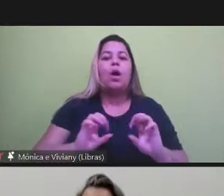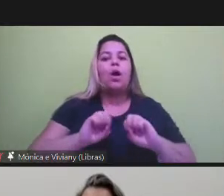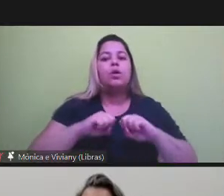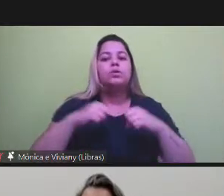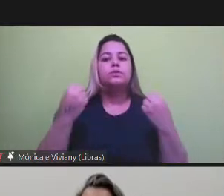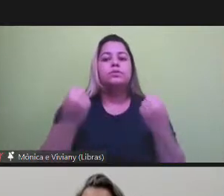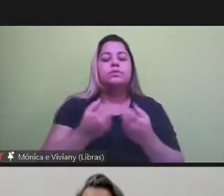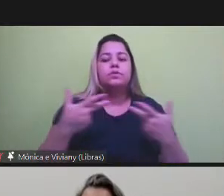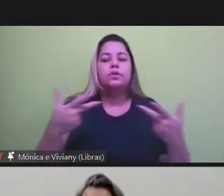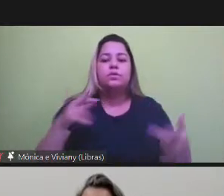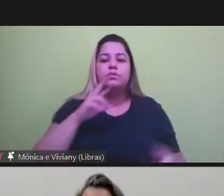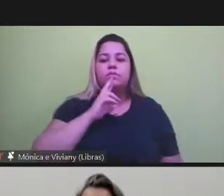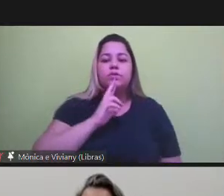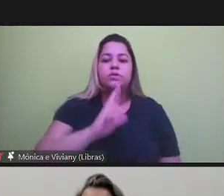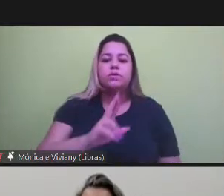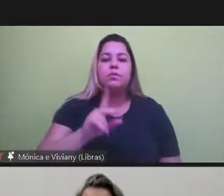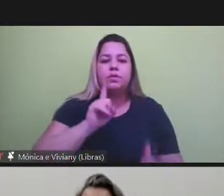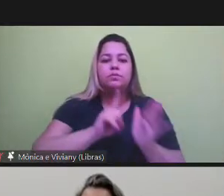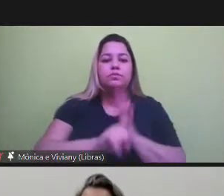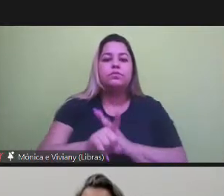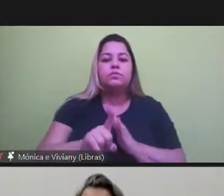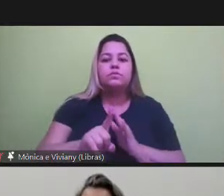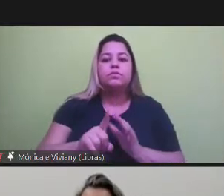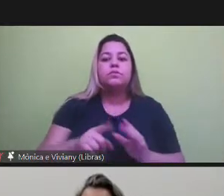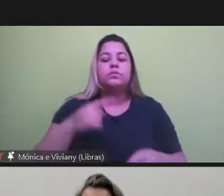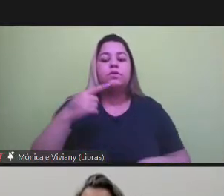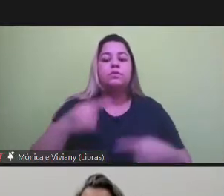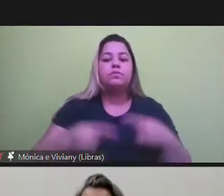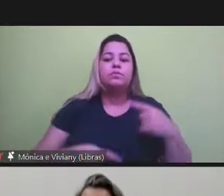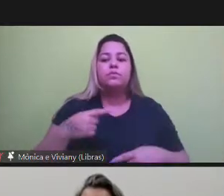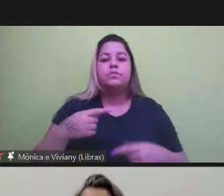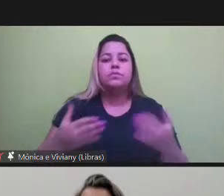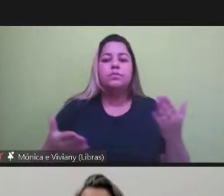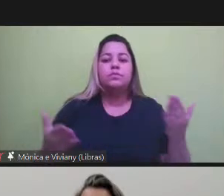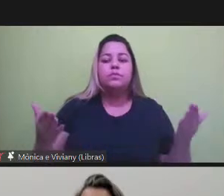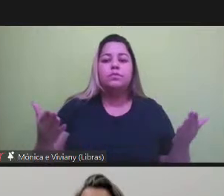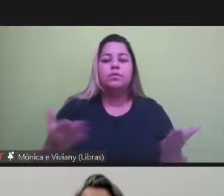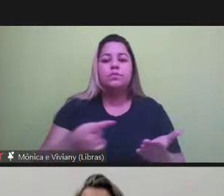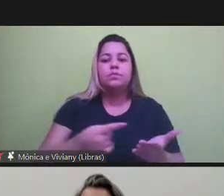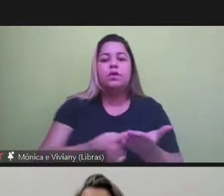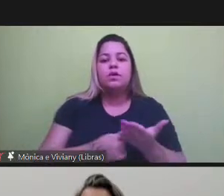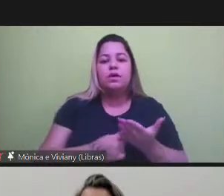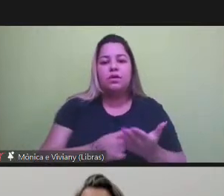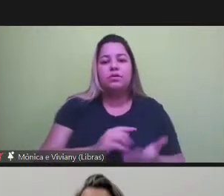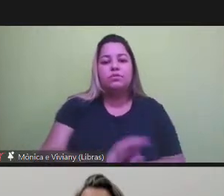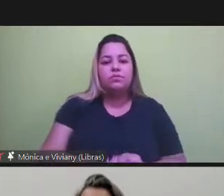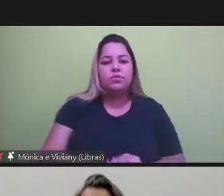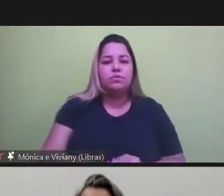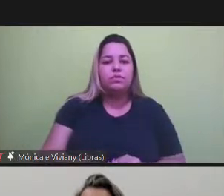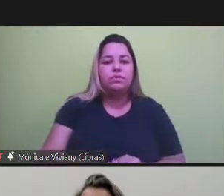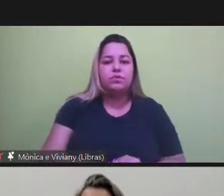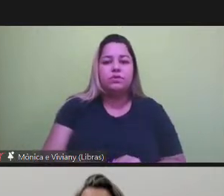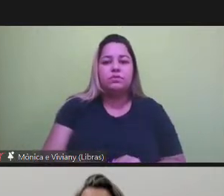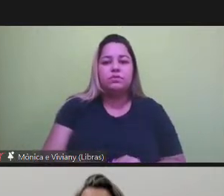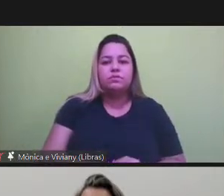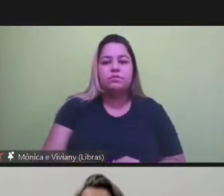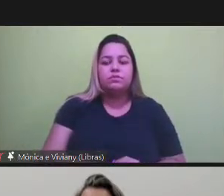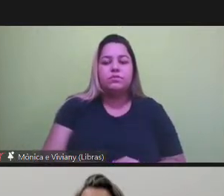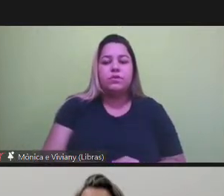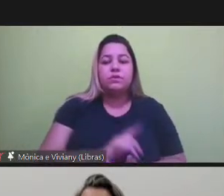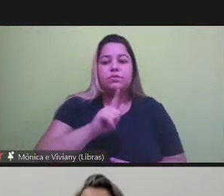answering to the questions, to make this debate. I'm going to make the invitation